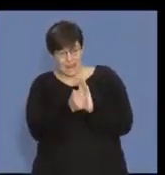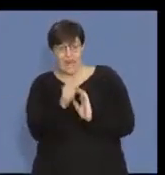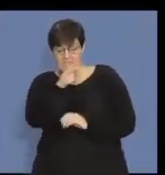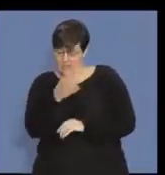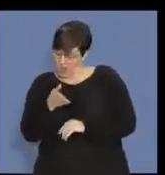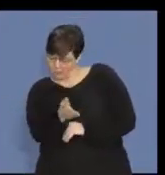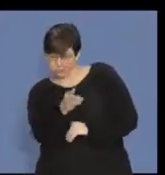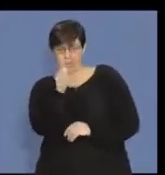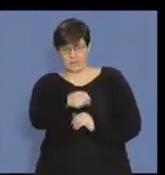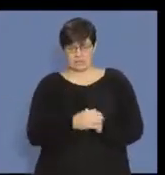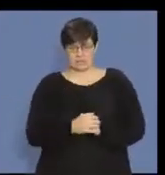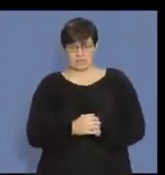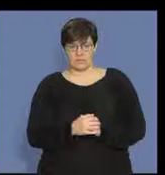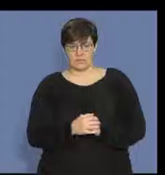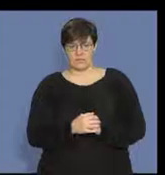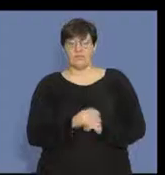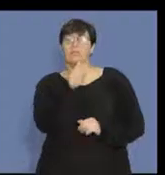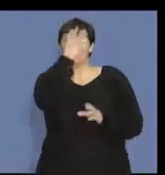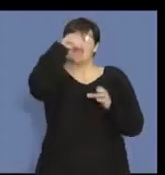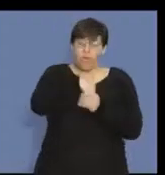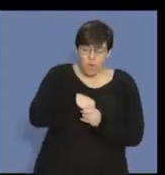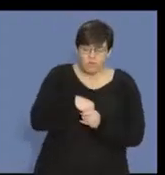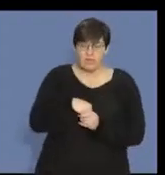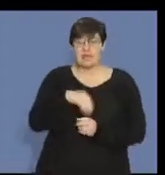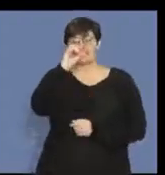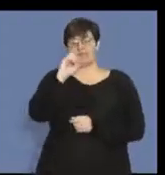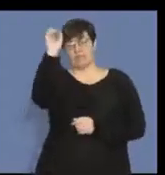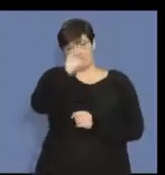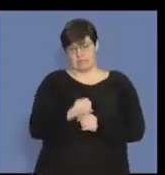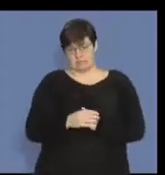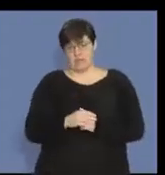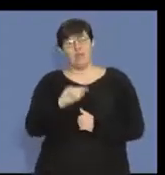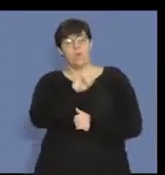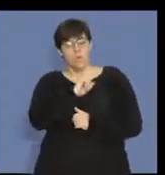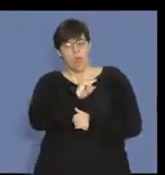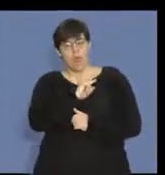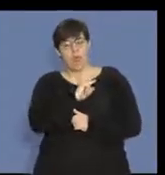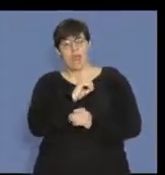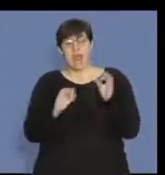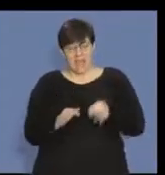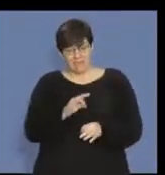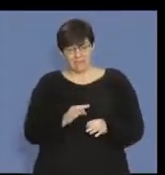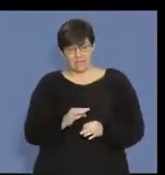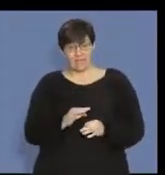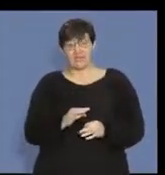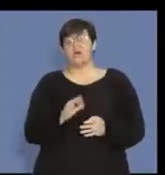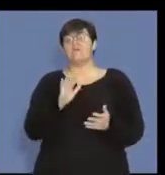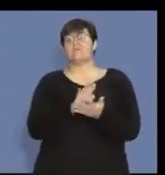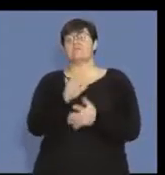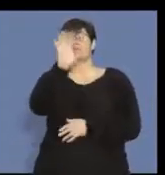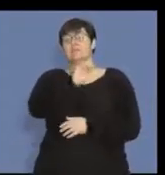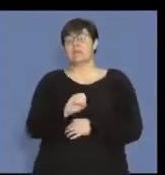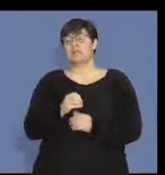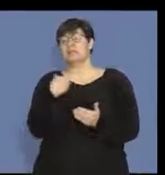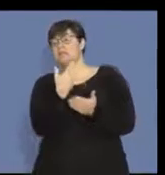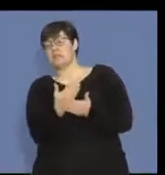sales, zero rated sales included, because he will pay less to SARS.